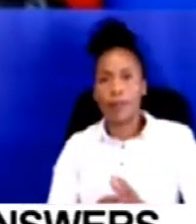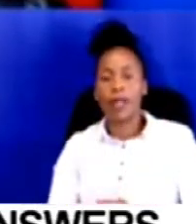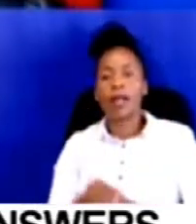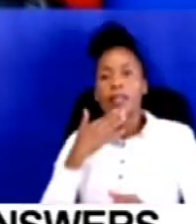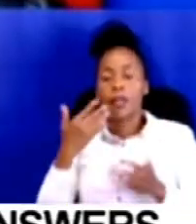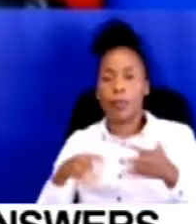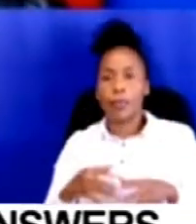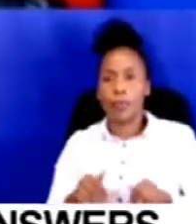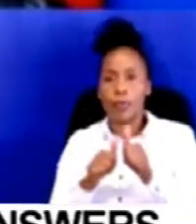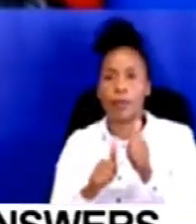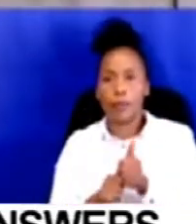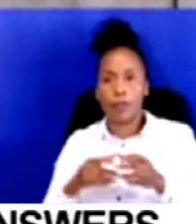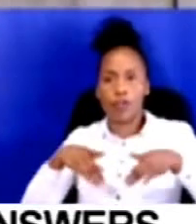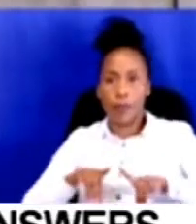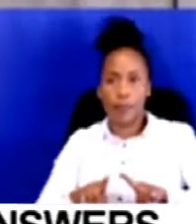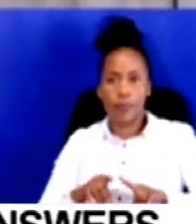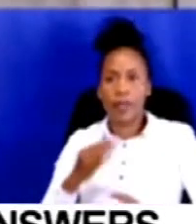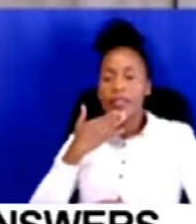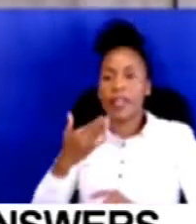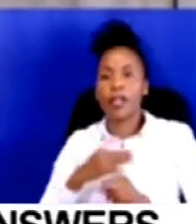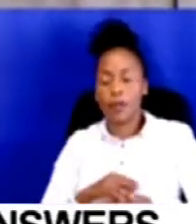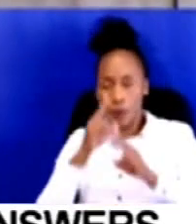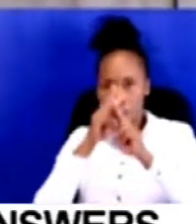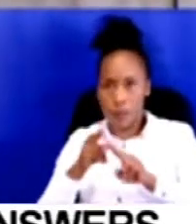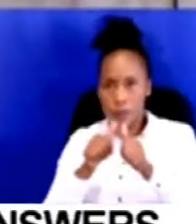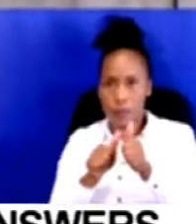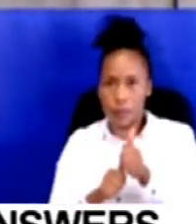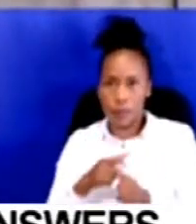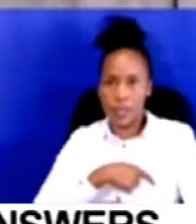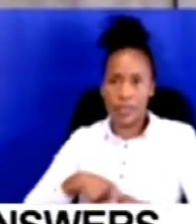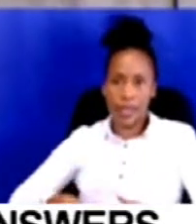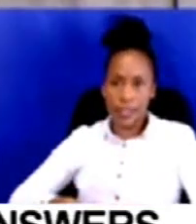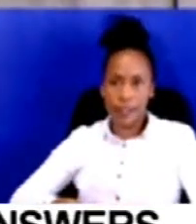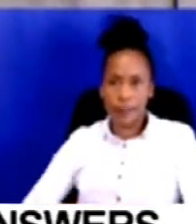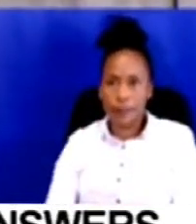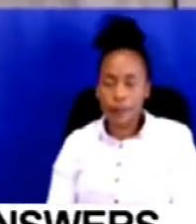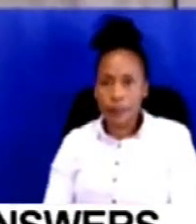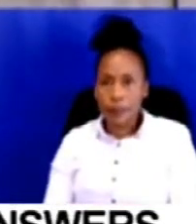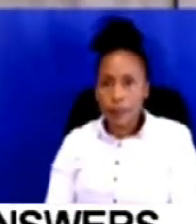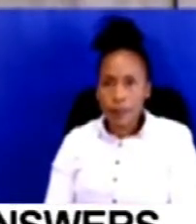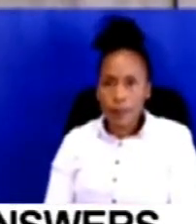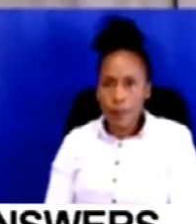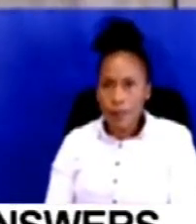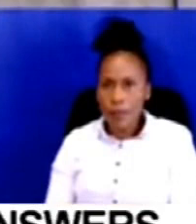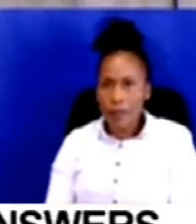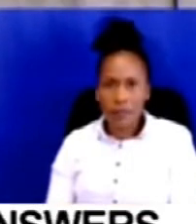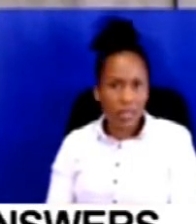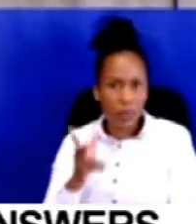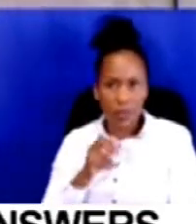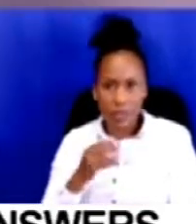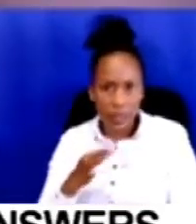Deputy Chair. Thank you, Honorable Deputy President. Honorable Ryder, the next follow-up goes to you.